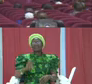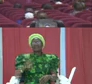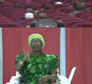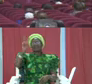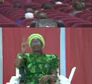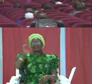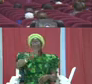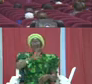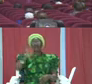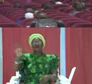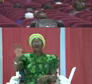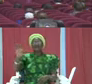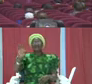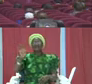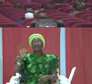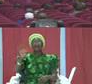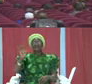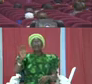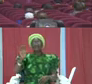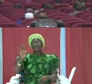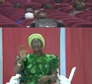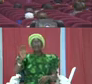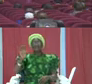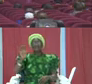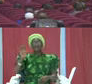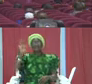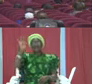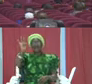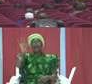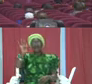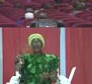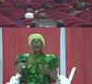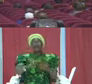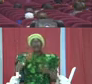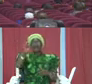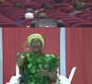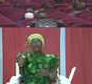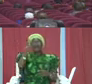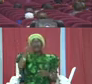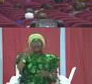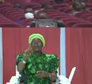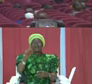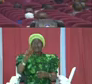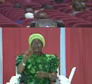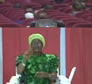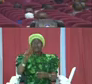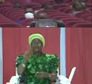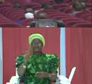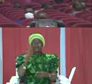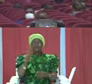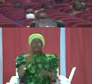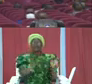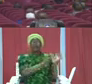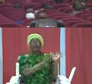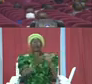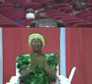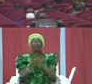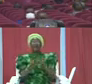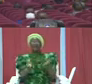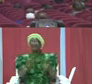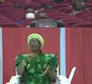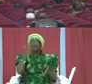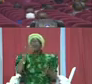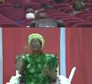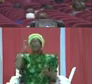11. 2 Kings 2, 9 to 11. The Bible says he